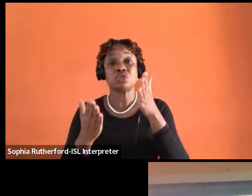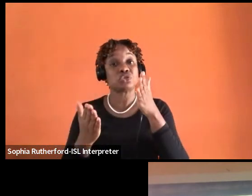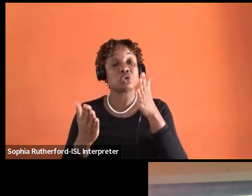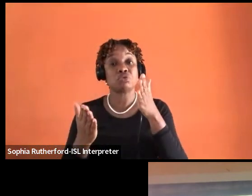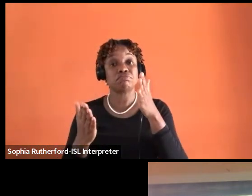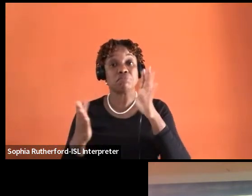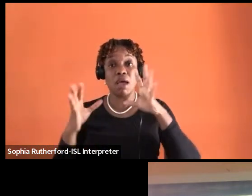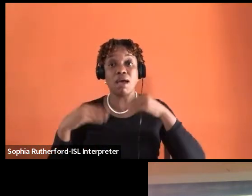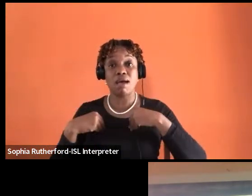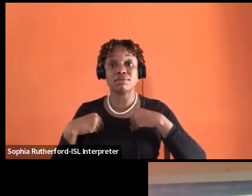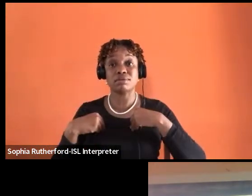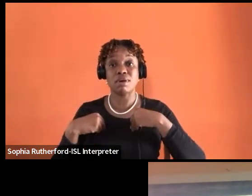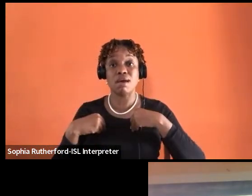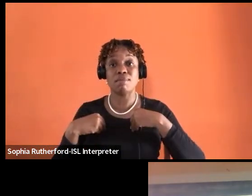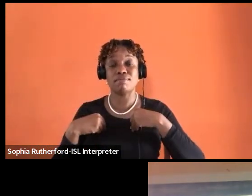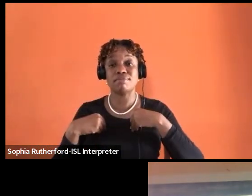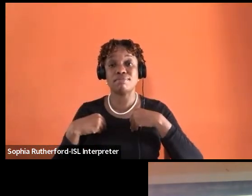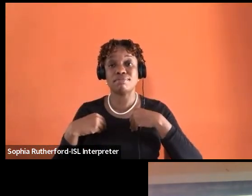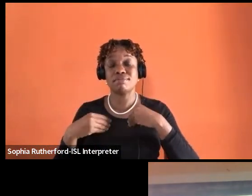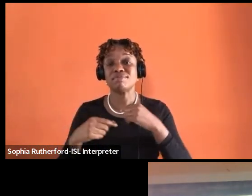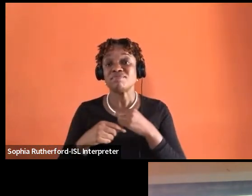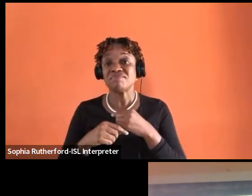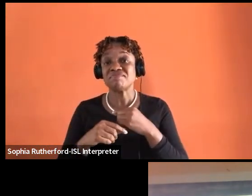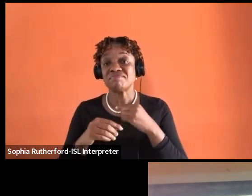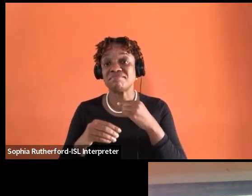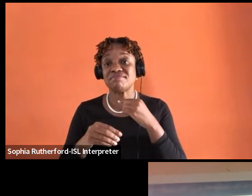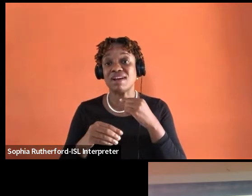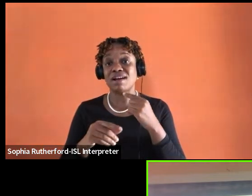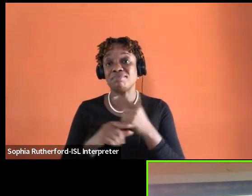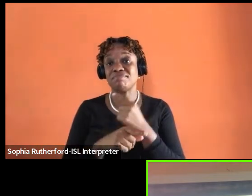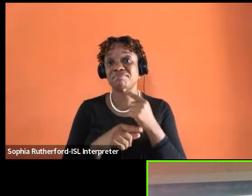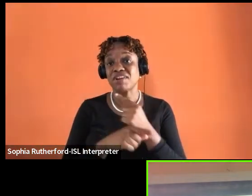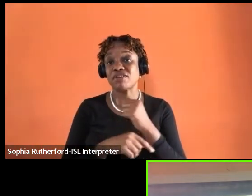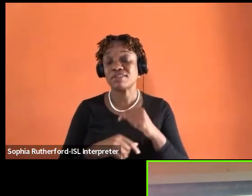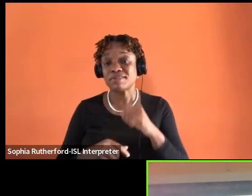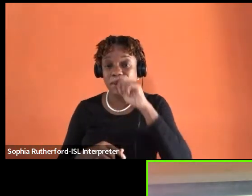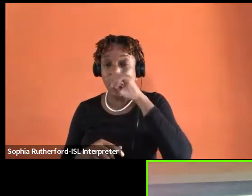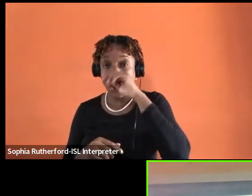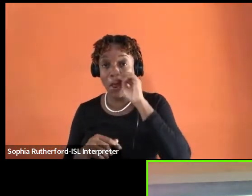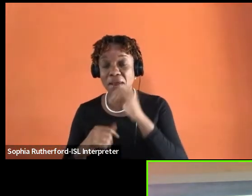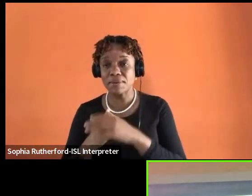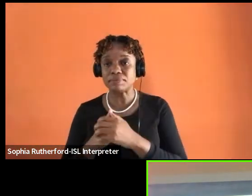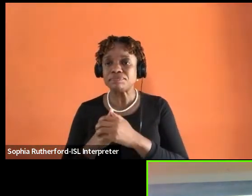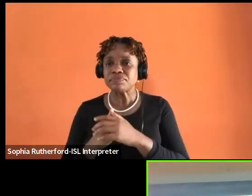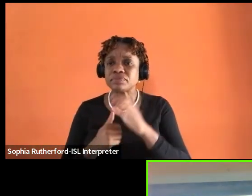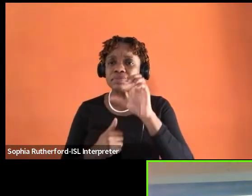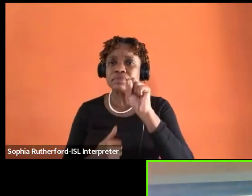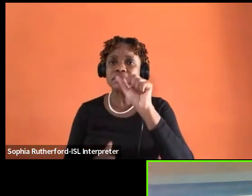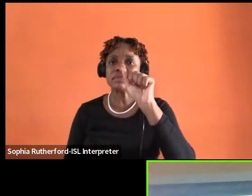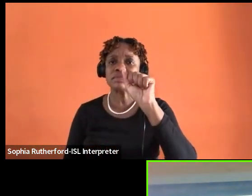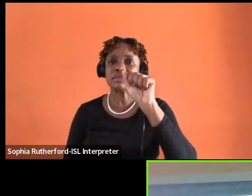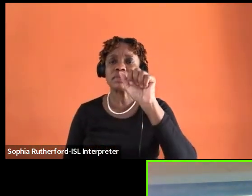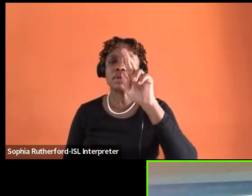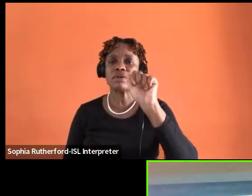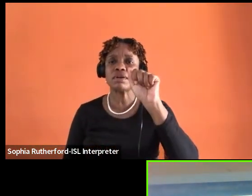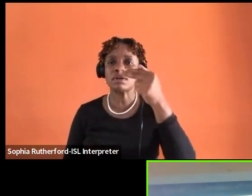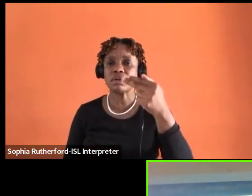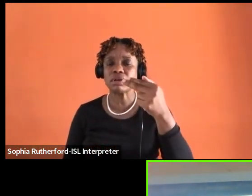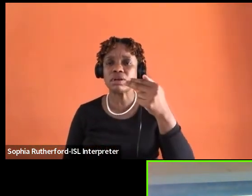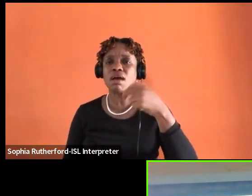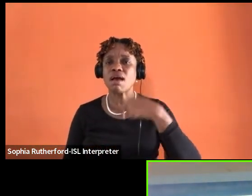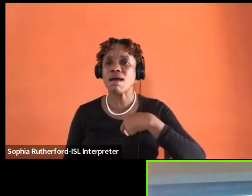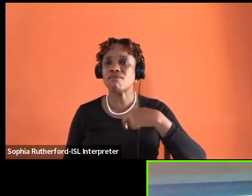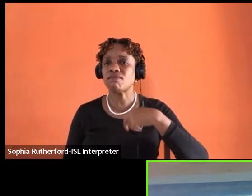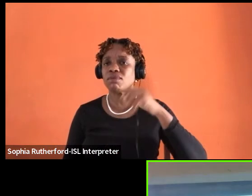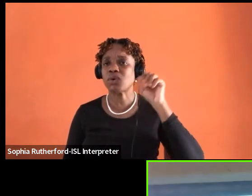Thanks. I'll check the ministry. Thanks. Yes. All right, so I think Sarah had a question, and then I think there are about 4 other